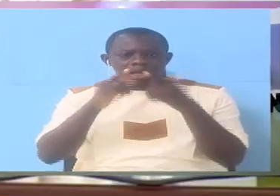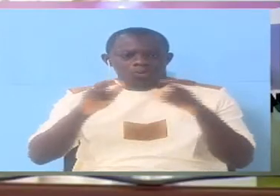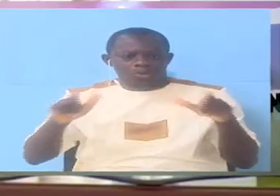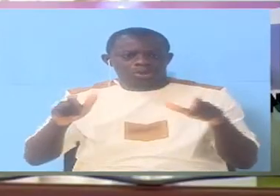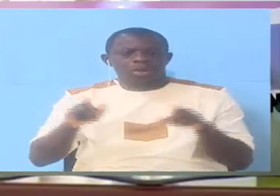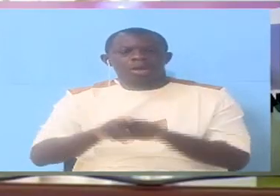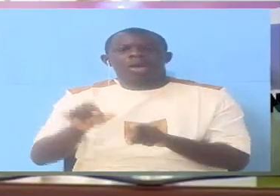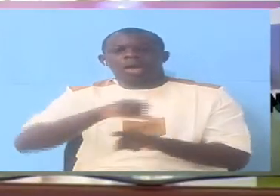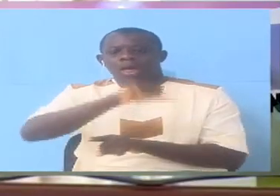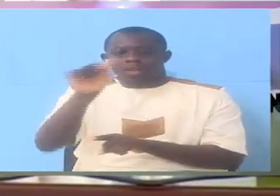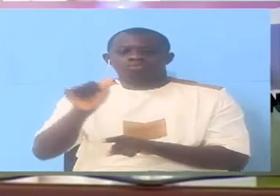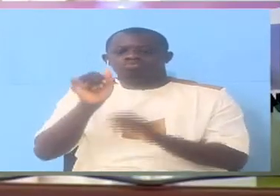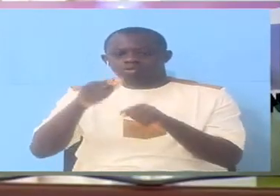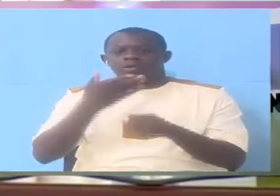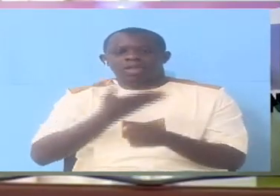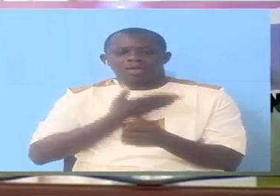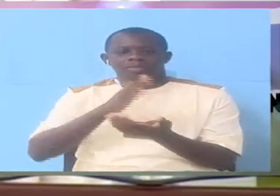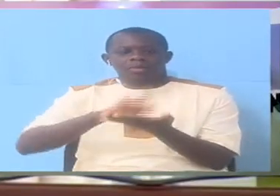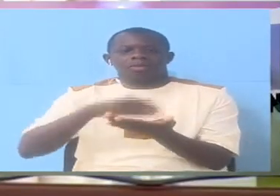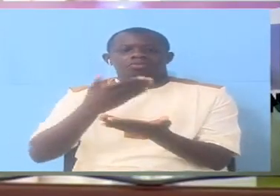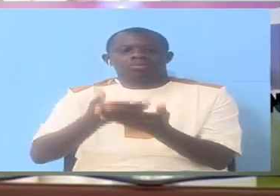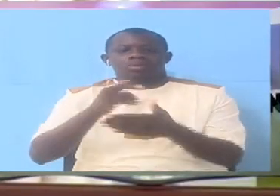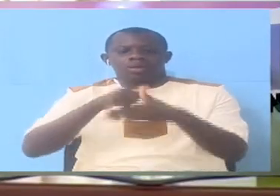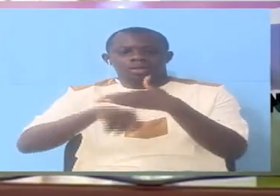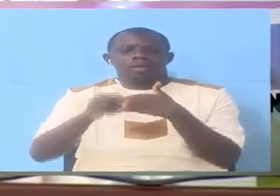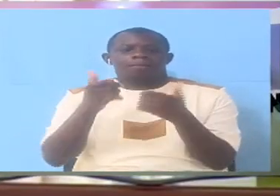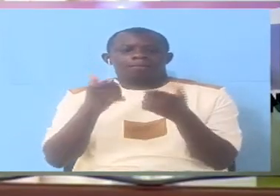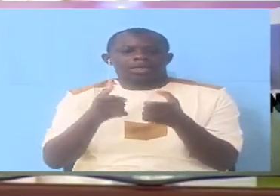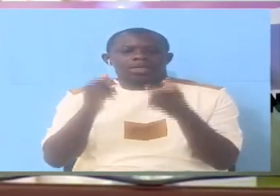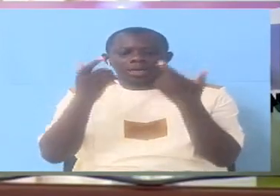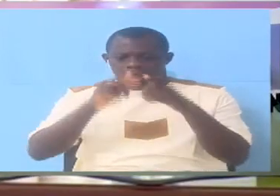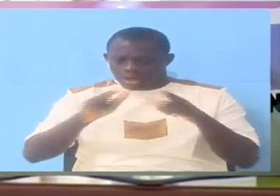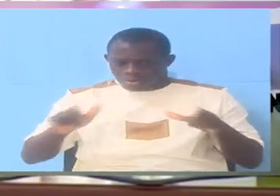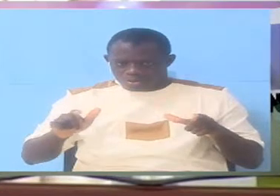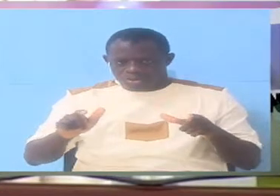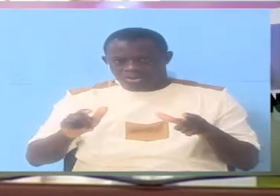And then we would have interpretation in the Mandinka language.